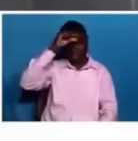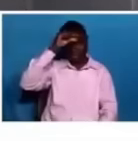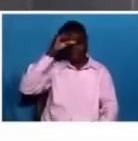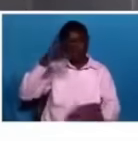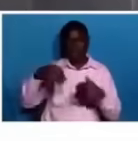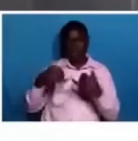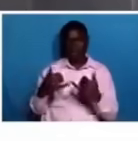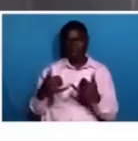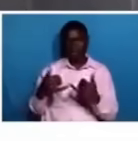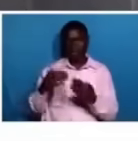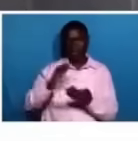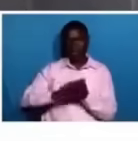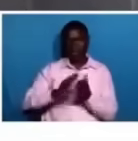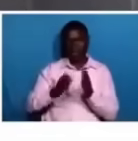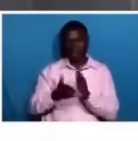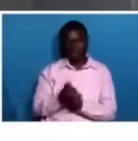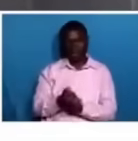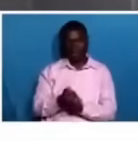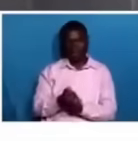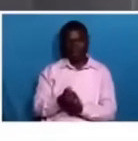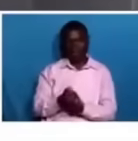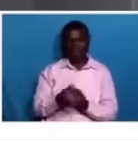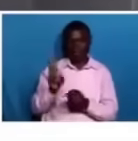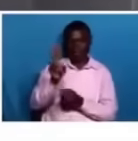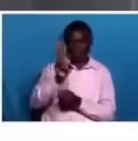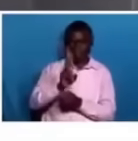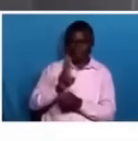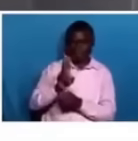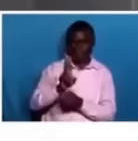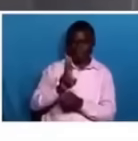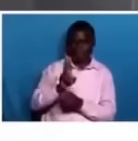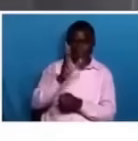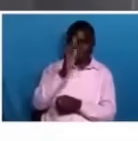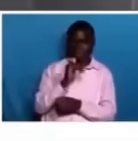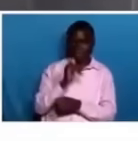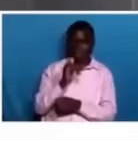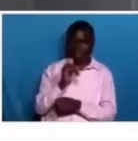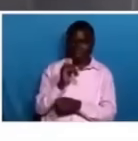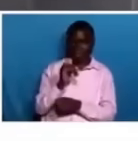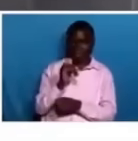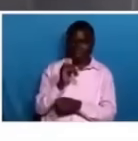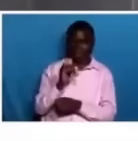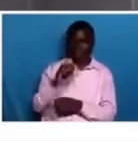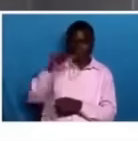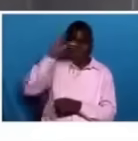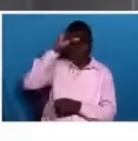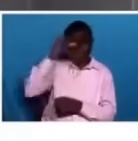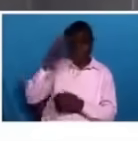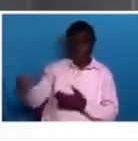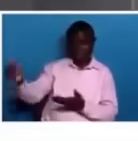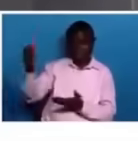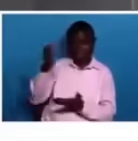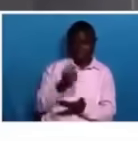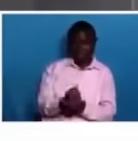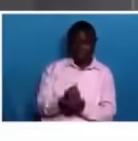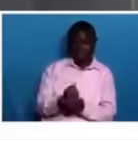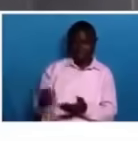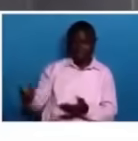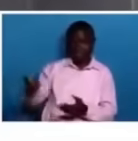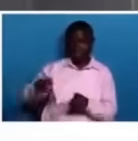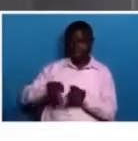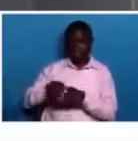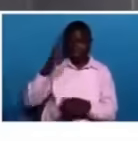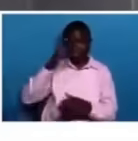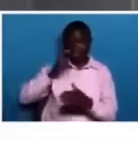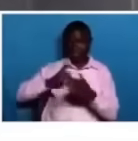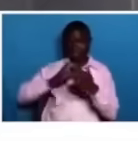have become recipients of government appointments and recognitions.